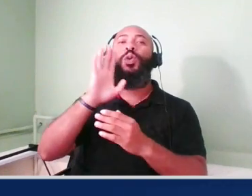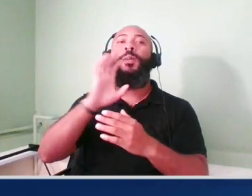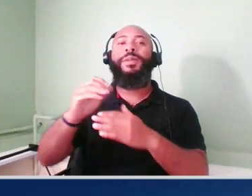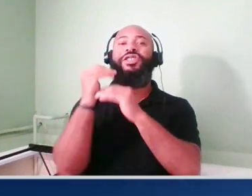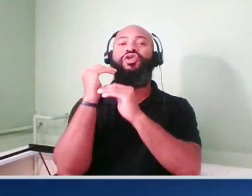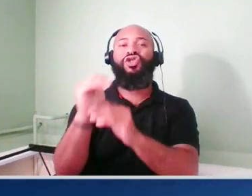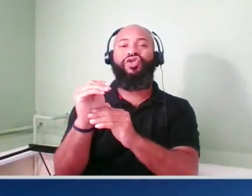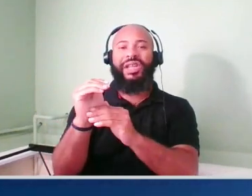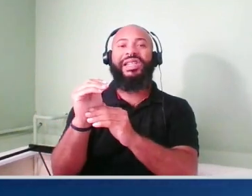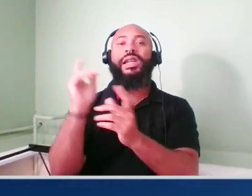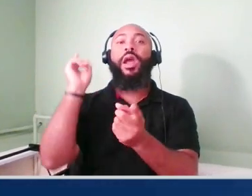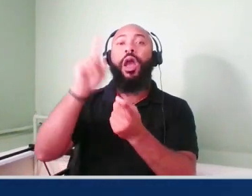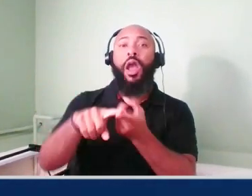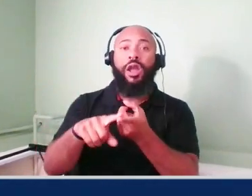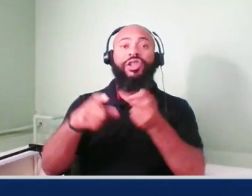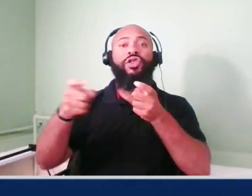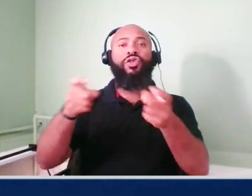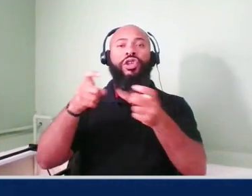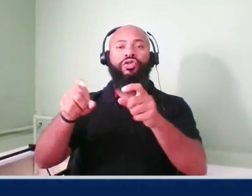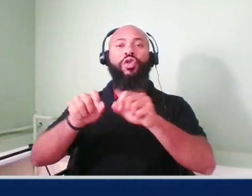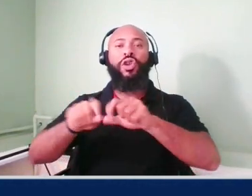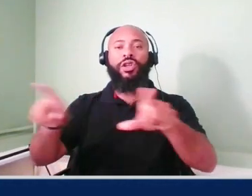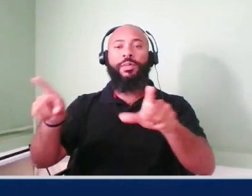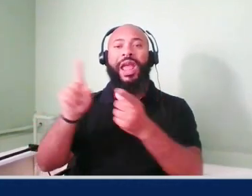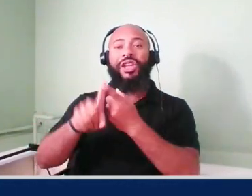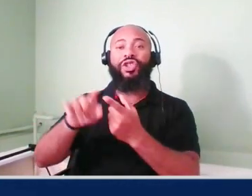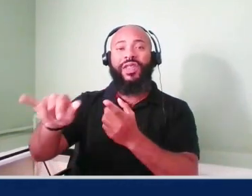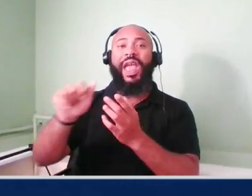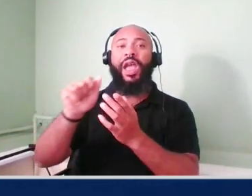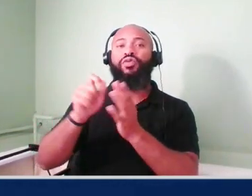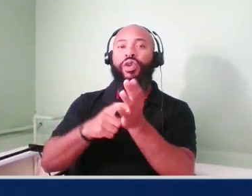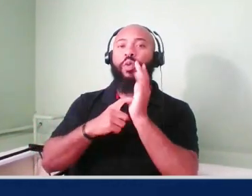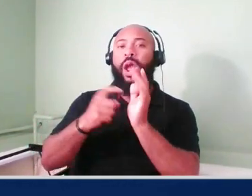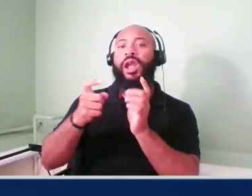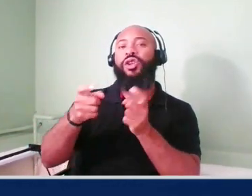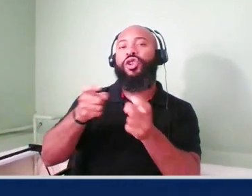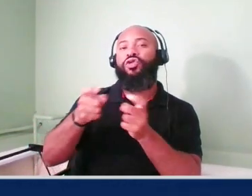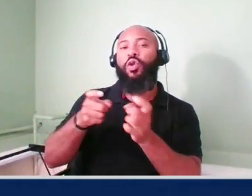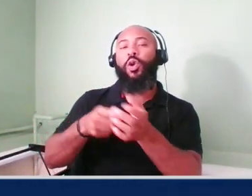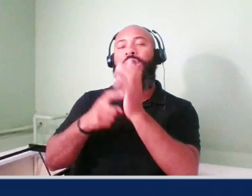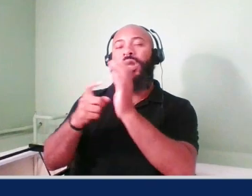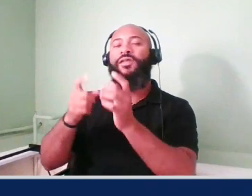deployed to an account or the required controls are deployed to the account that a developer is going to access.